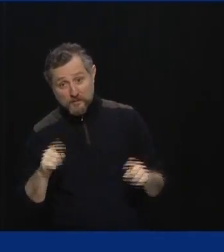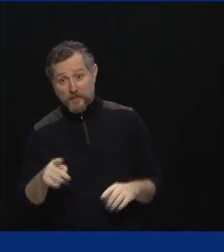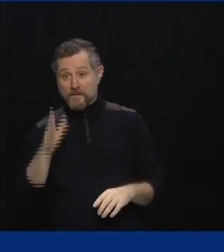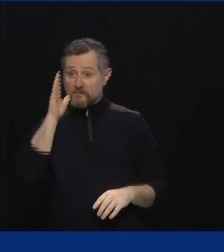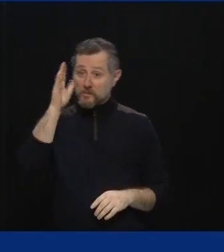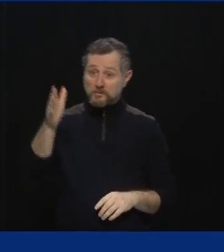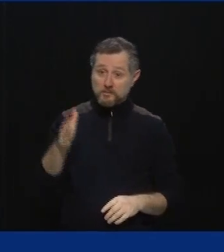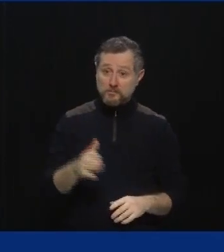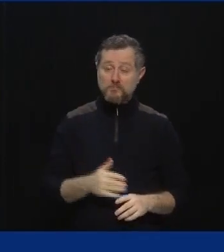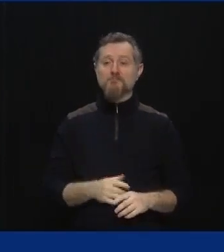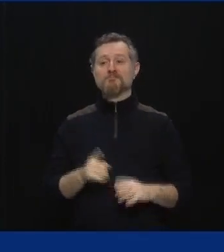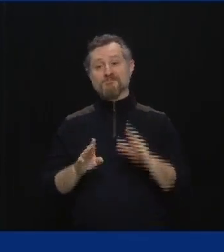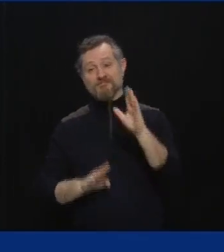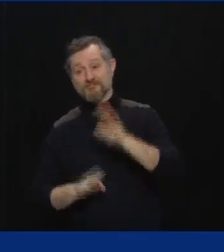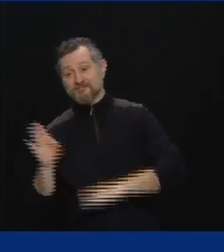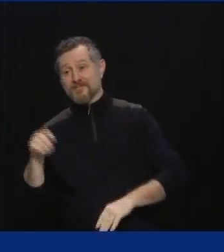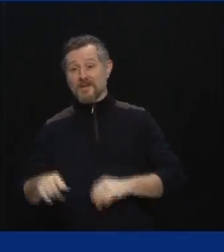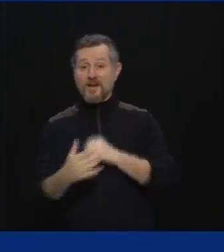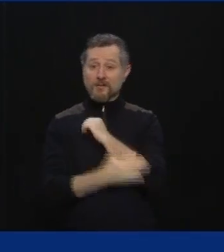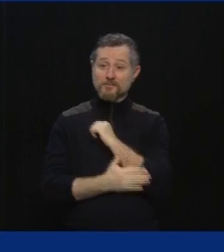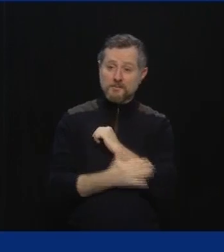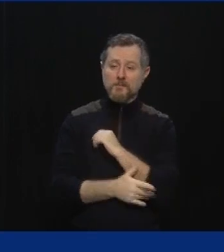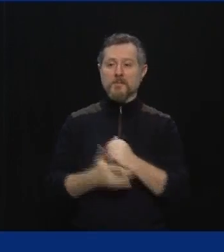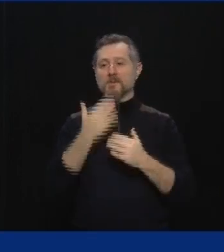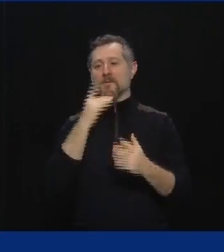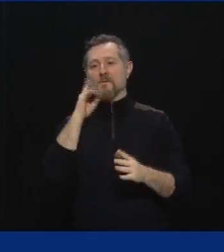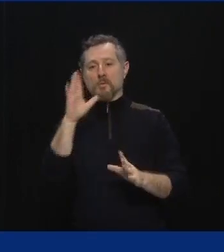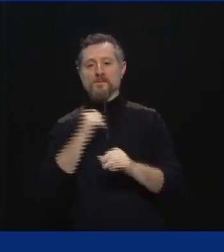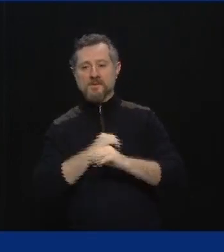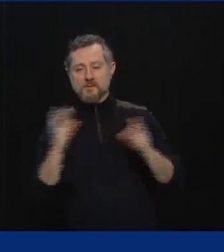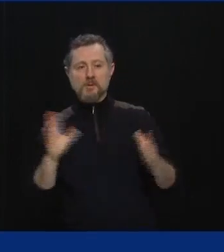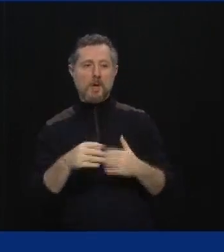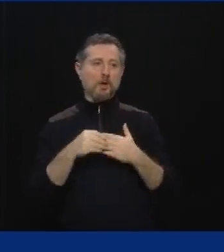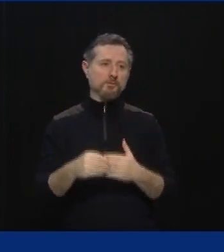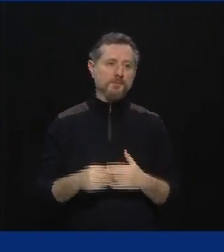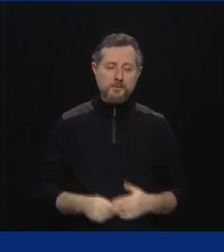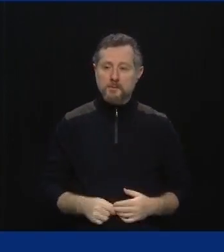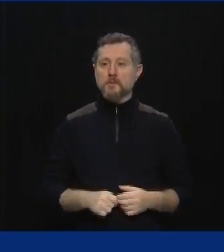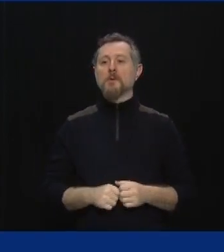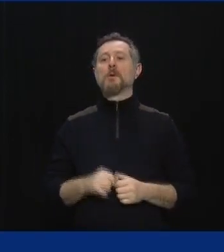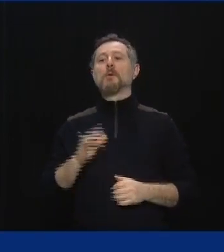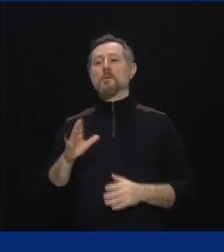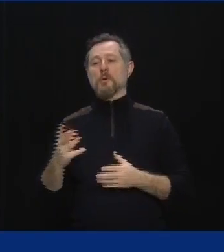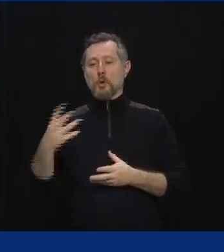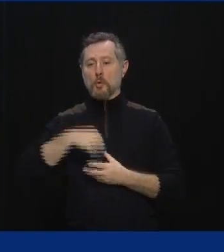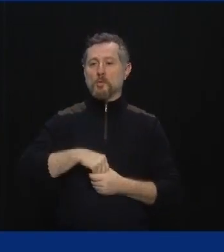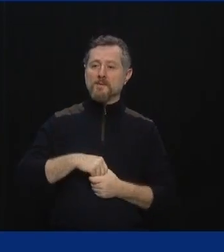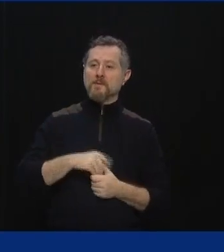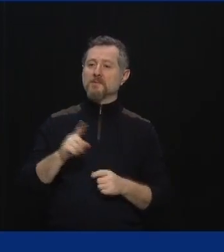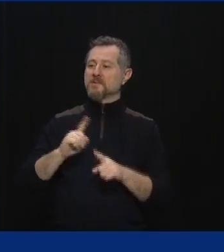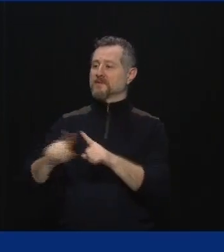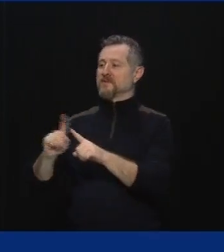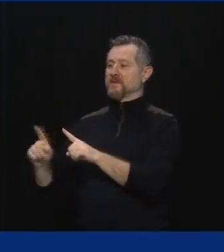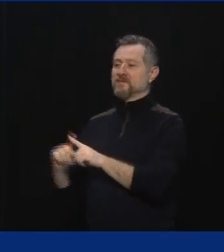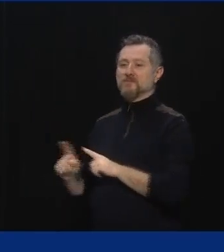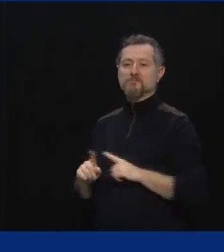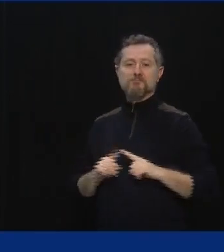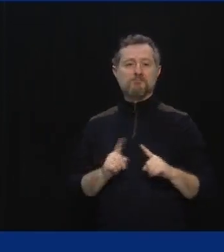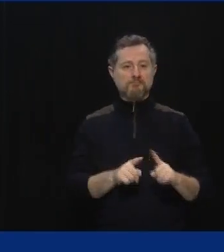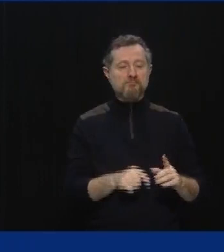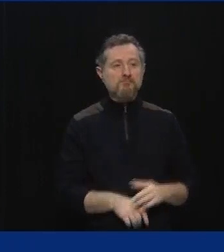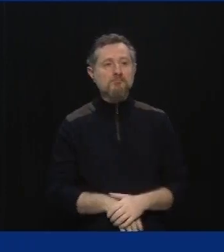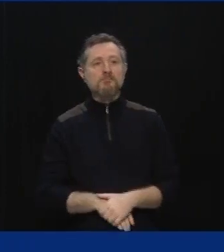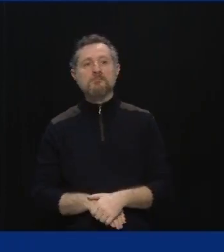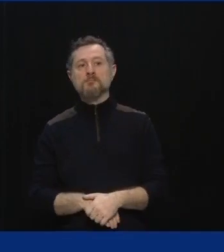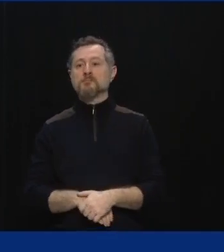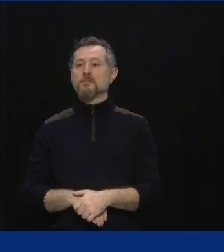building around this country. So thank you for your vision, for your leadership, and your inclusion of all. Because if we're ever going to